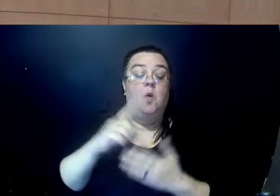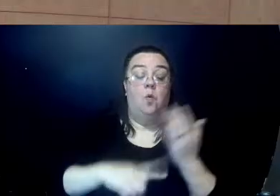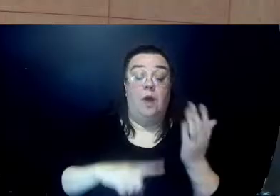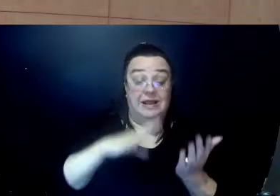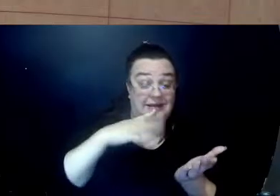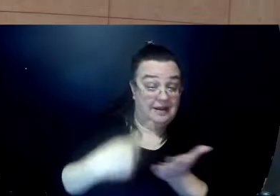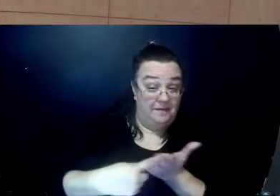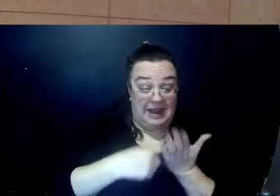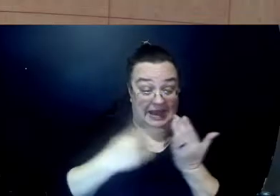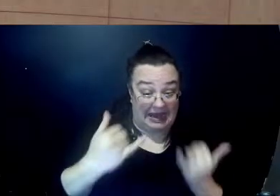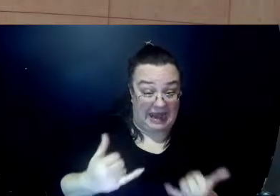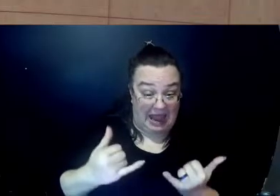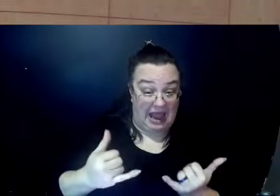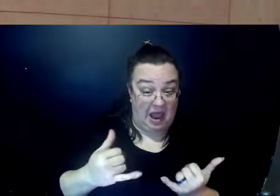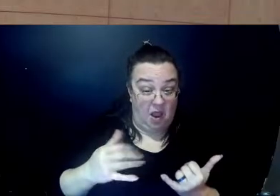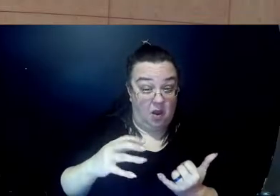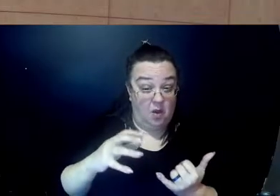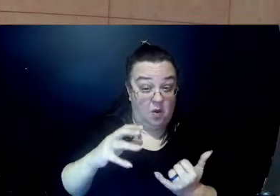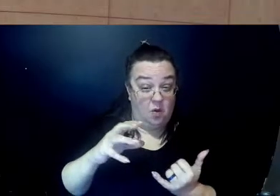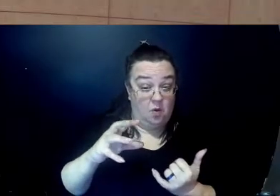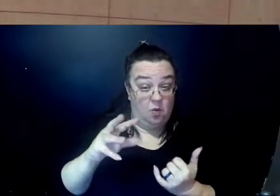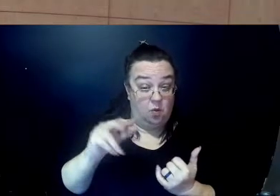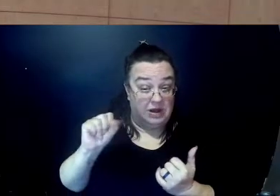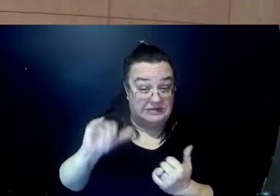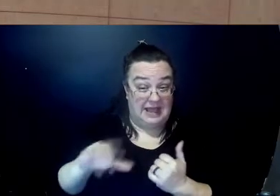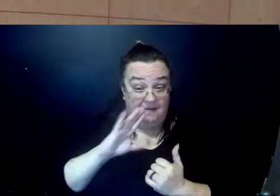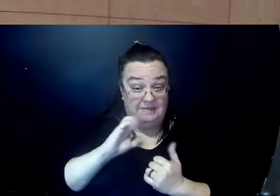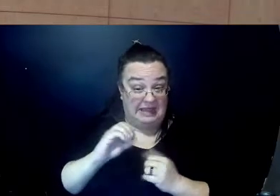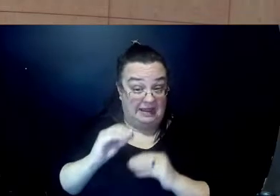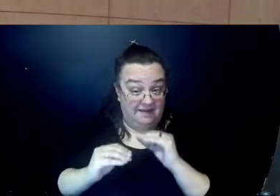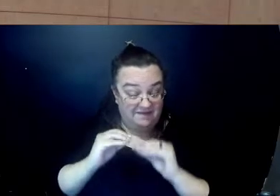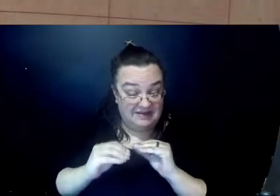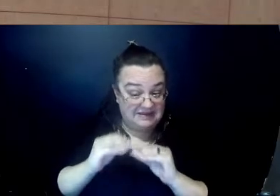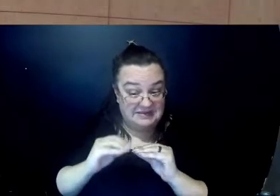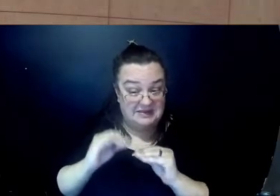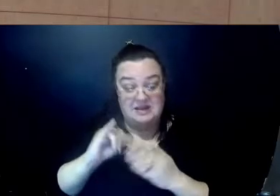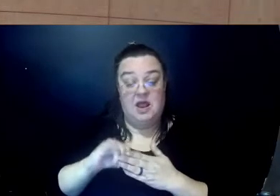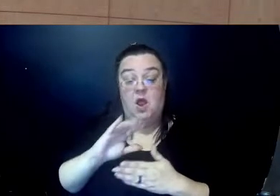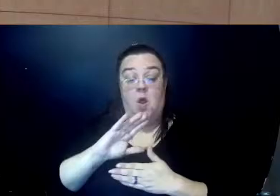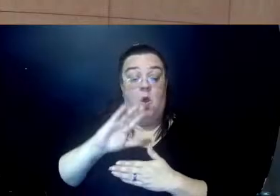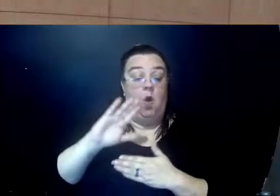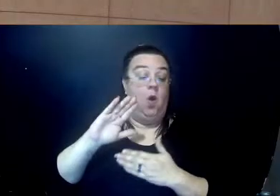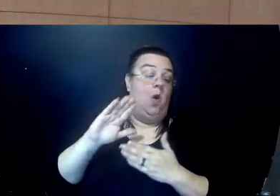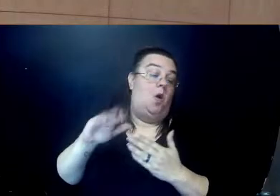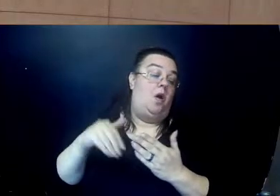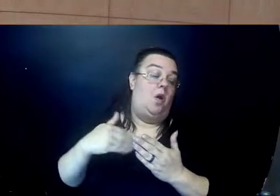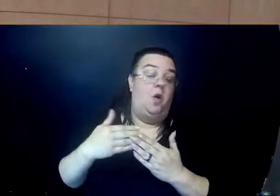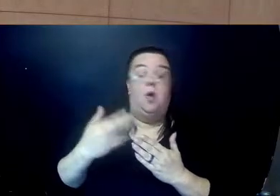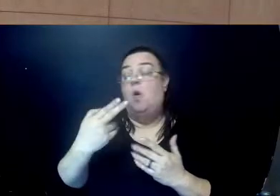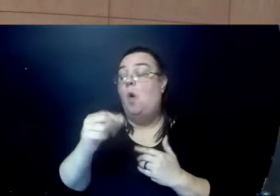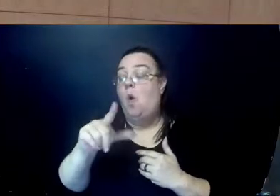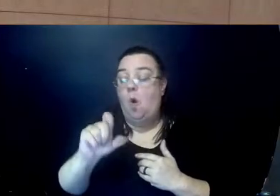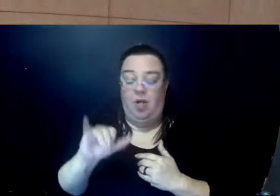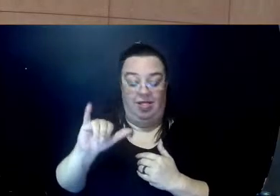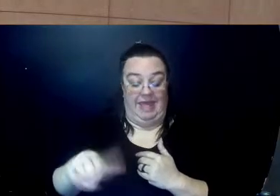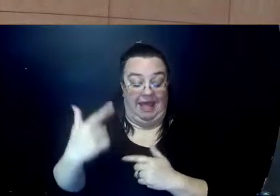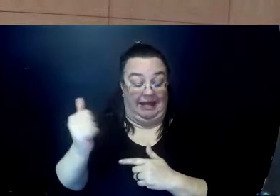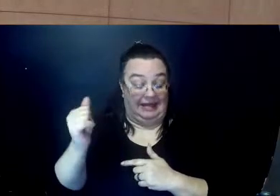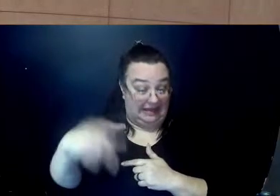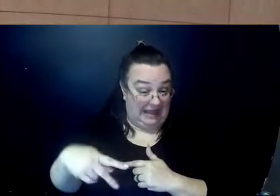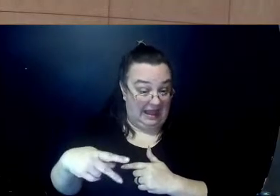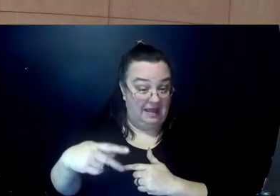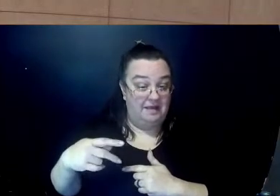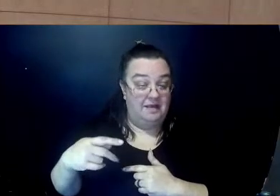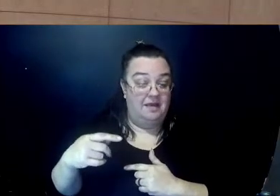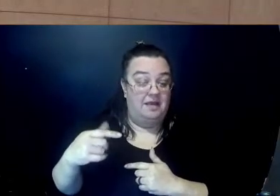it being fixed? Does the whole, this hole, I guess you want to call it, a gap, I brought it